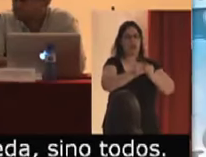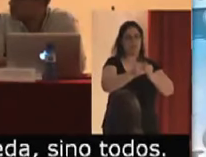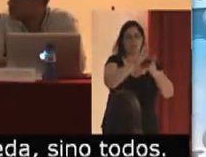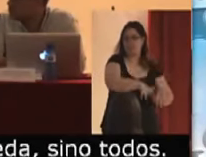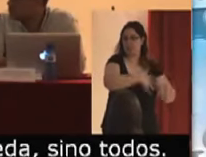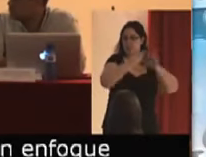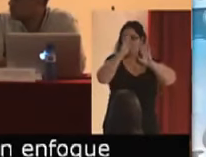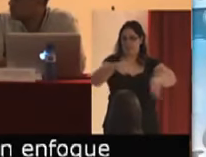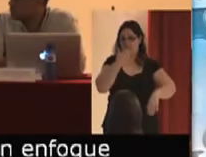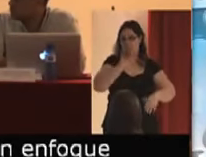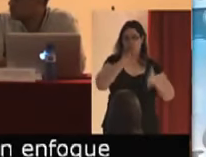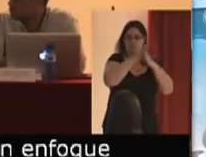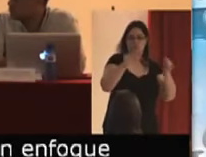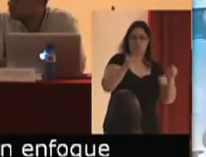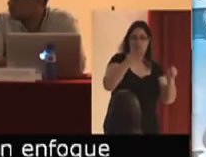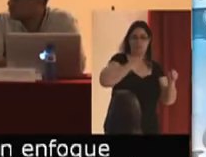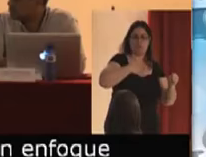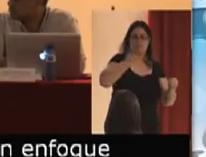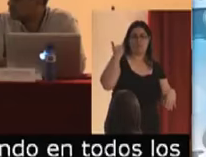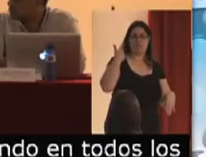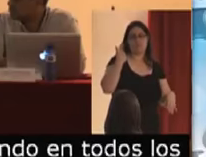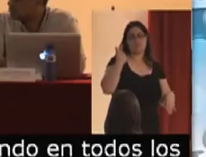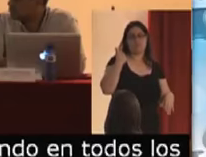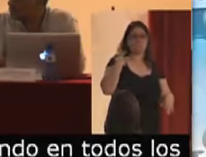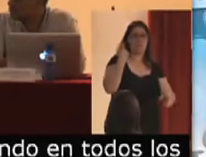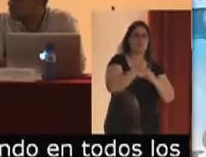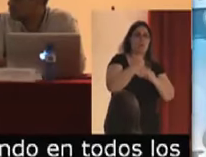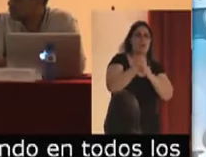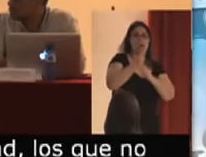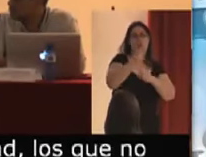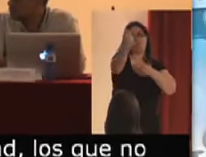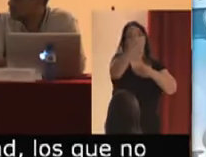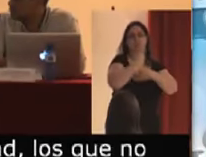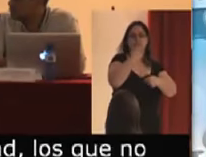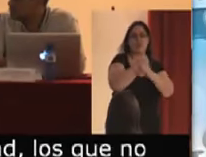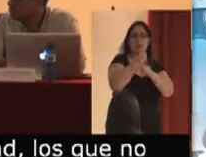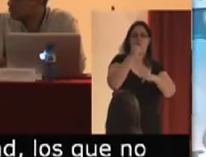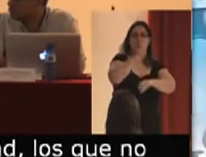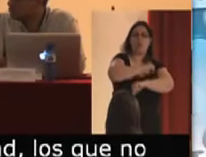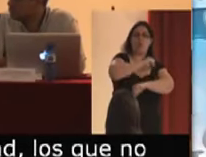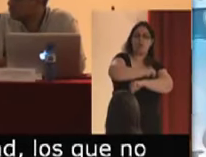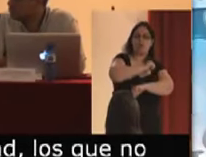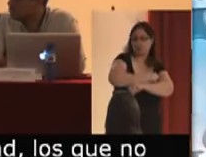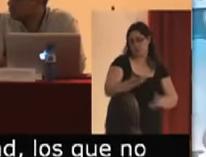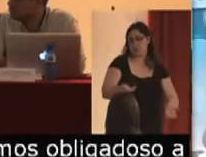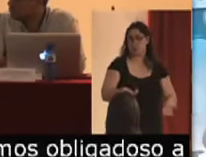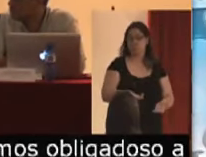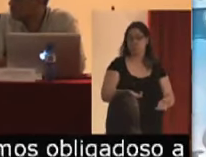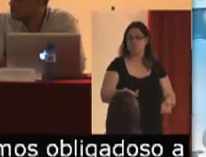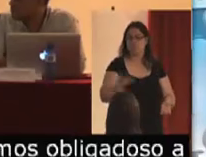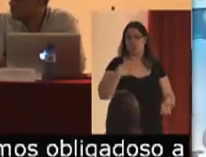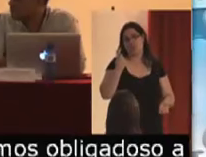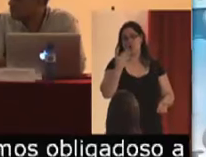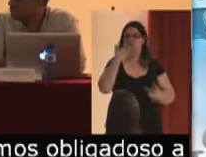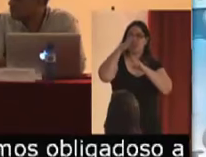general approach which is being applied everywhere in our university. Those of us who were obliged to work on Windows, let's put